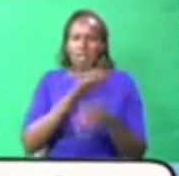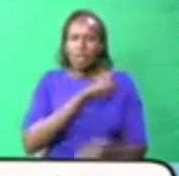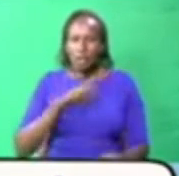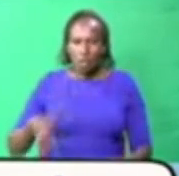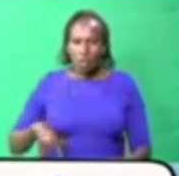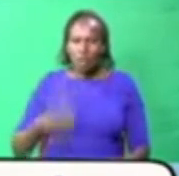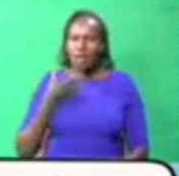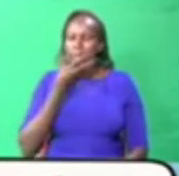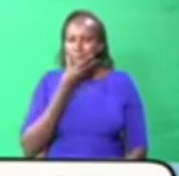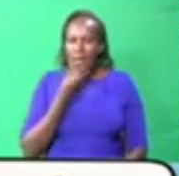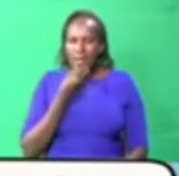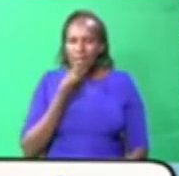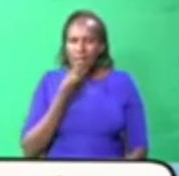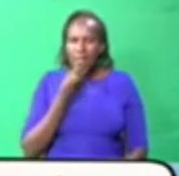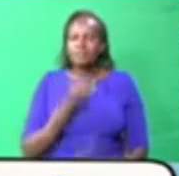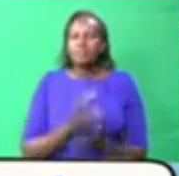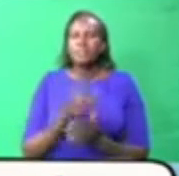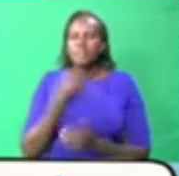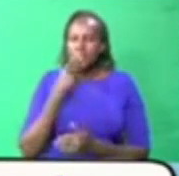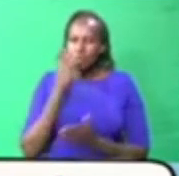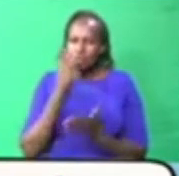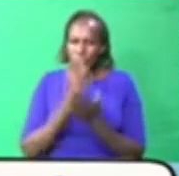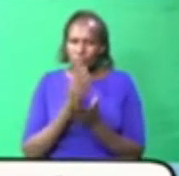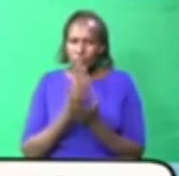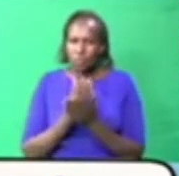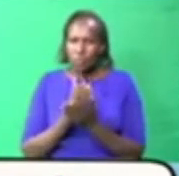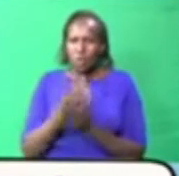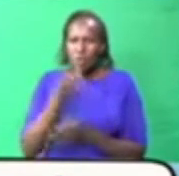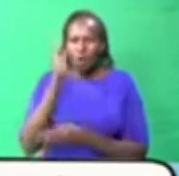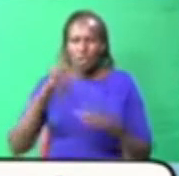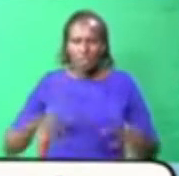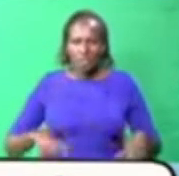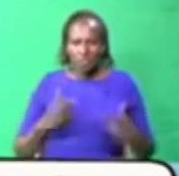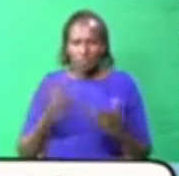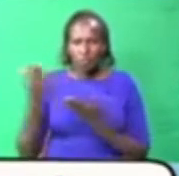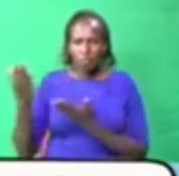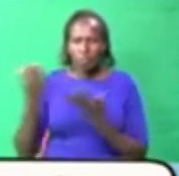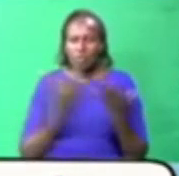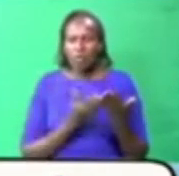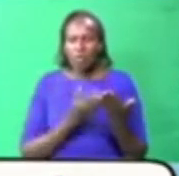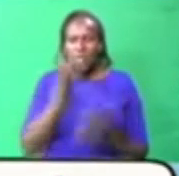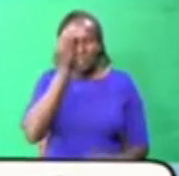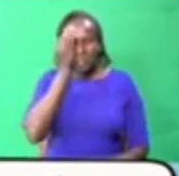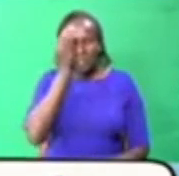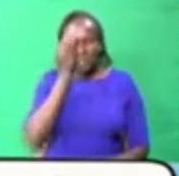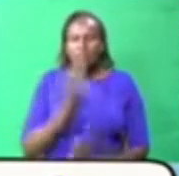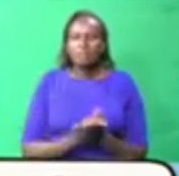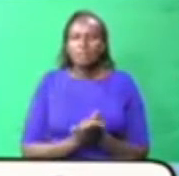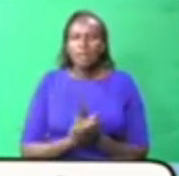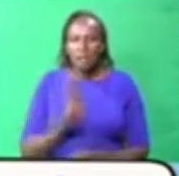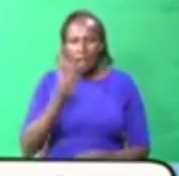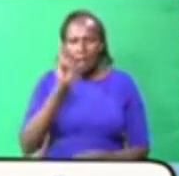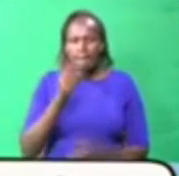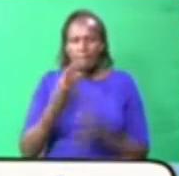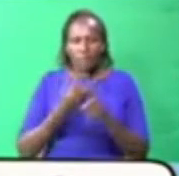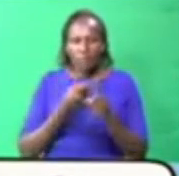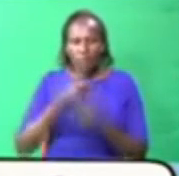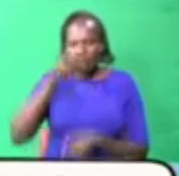no longer say, as surely as the Lord lives, who brought the Israelites up out of